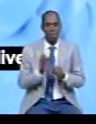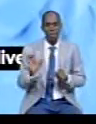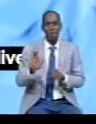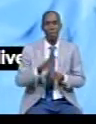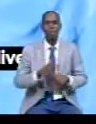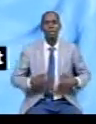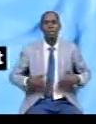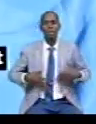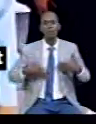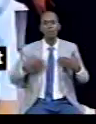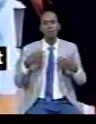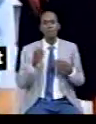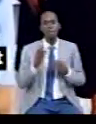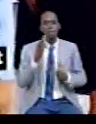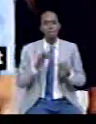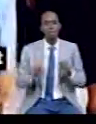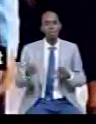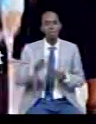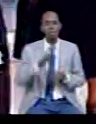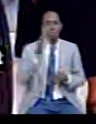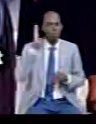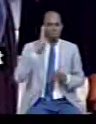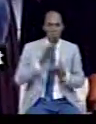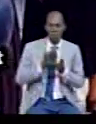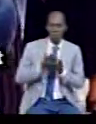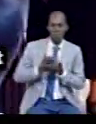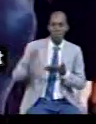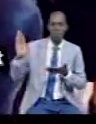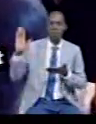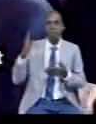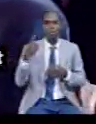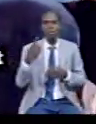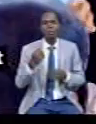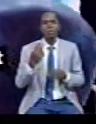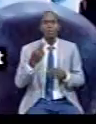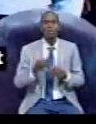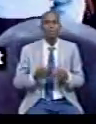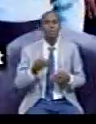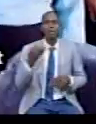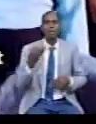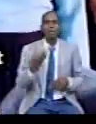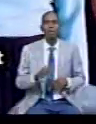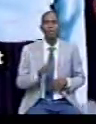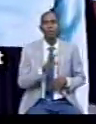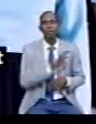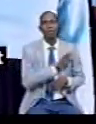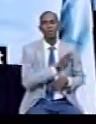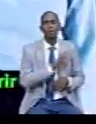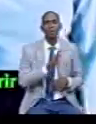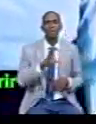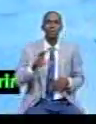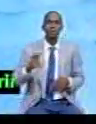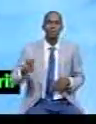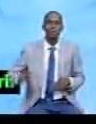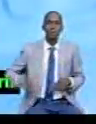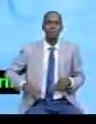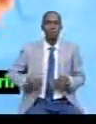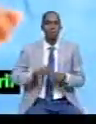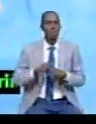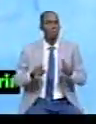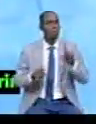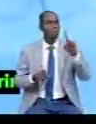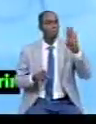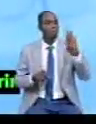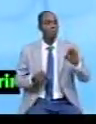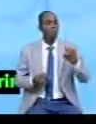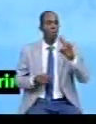spare their lives if they would renounce the name of Christ. But